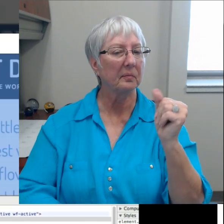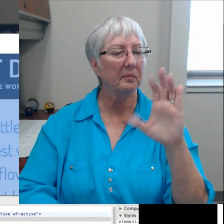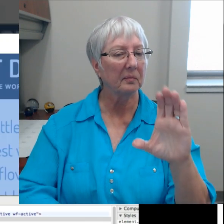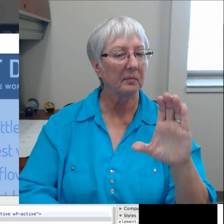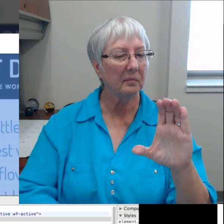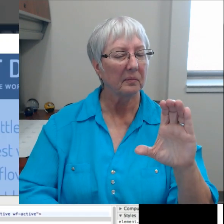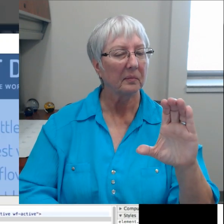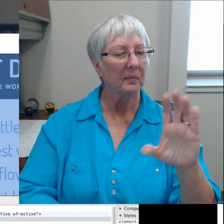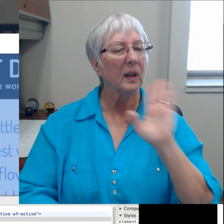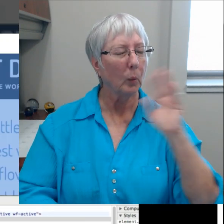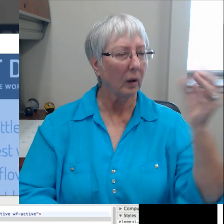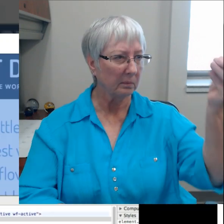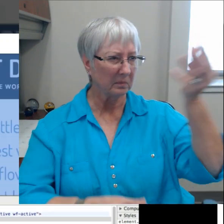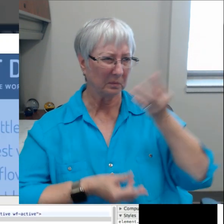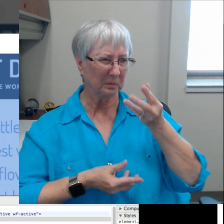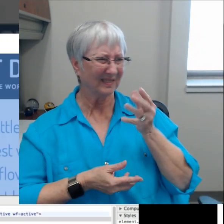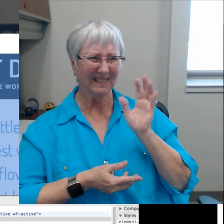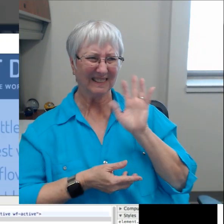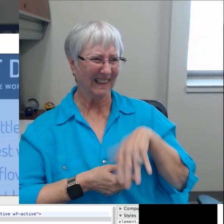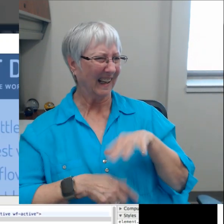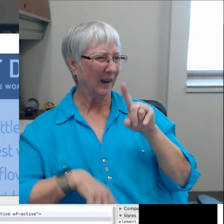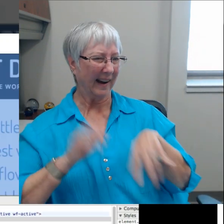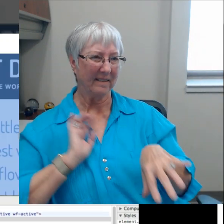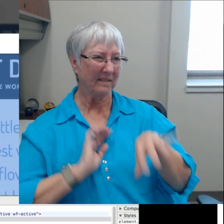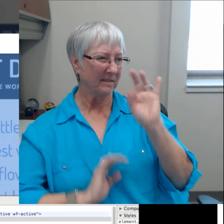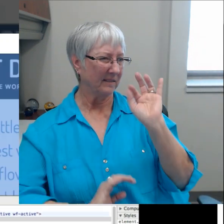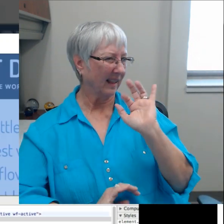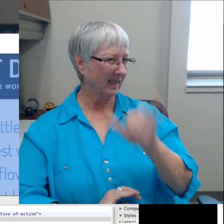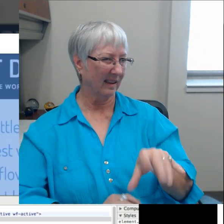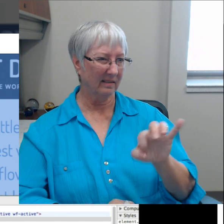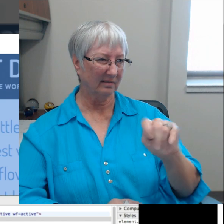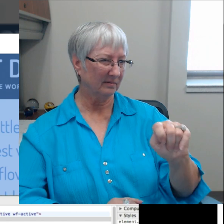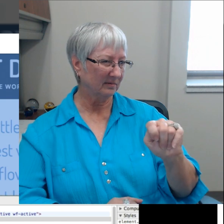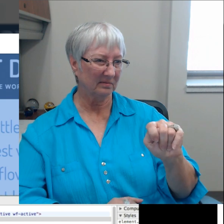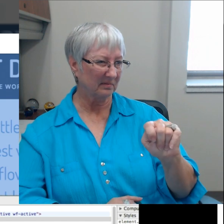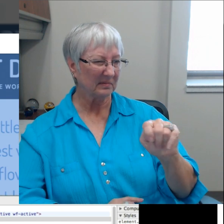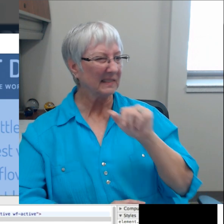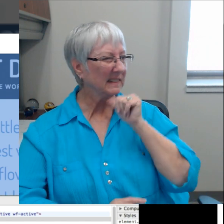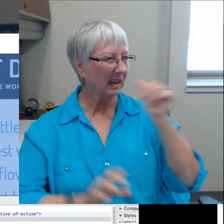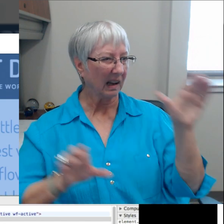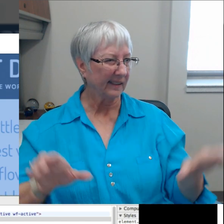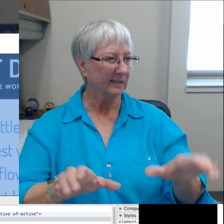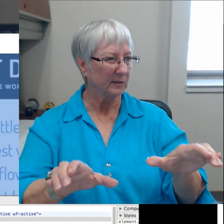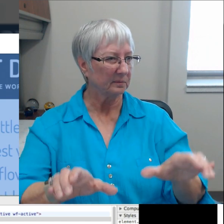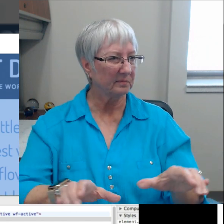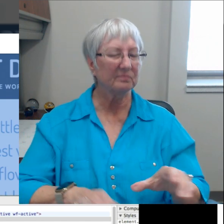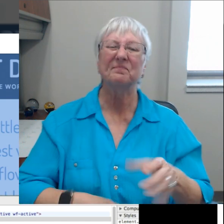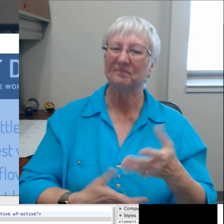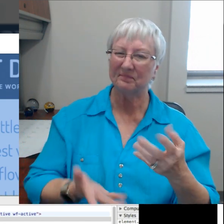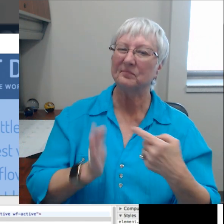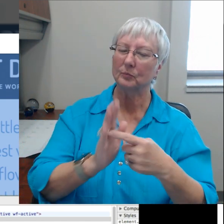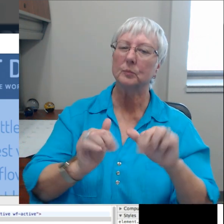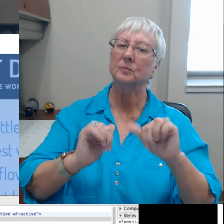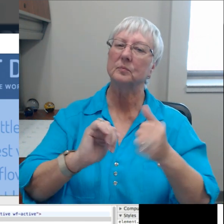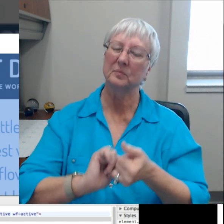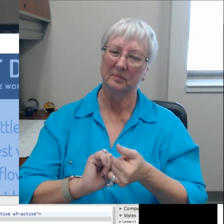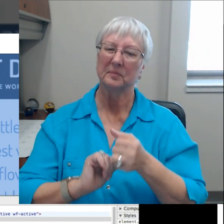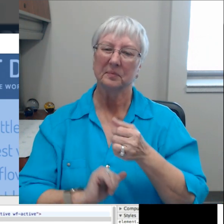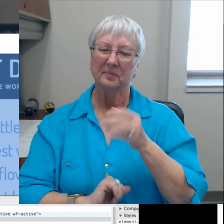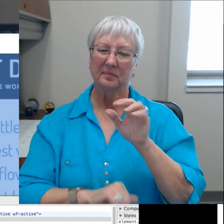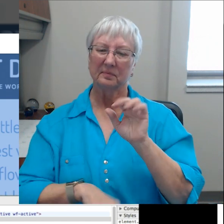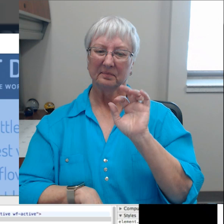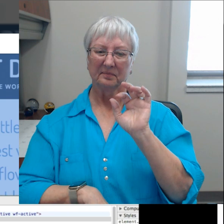us that, hey, not a font, I couldn't find it, so it's inactive. So that gives you a feel for how the web font loader works. It works at a very granular